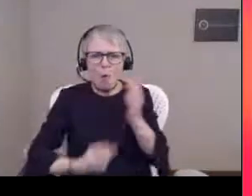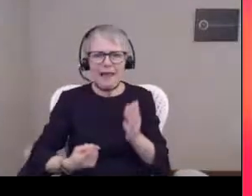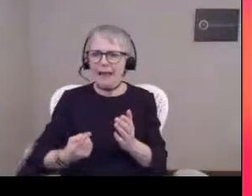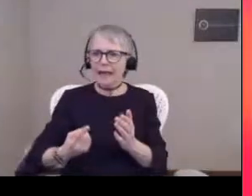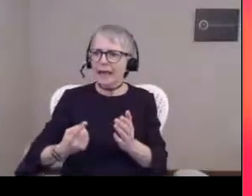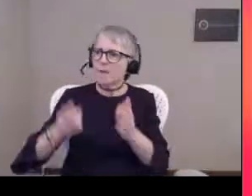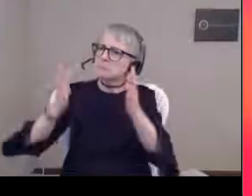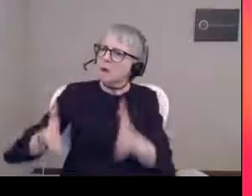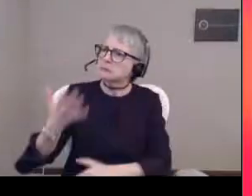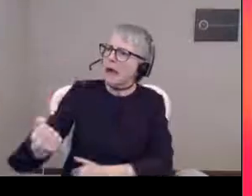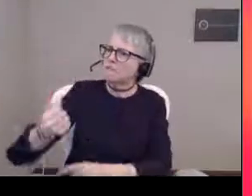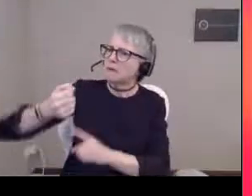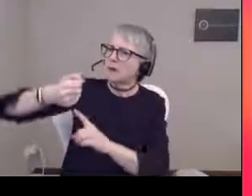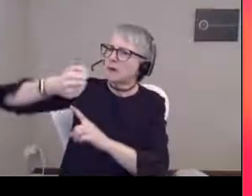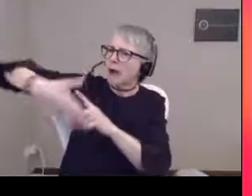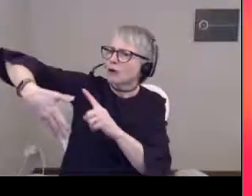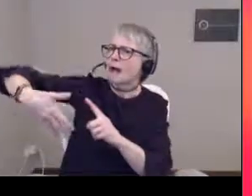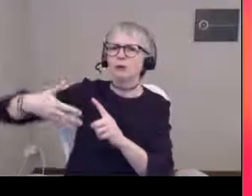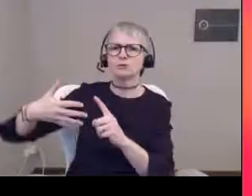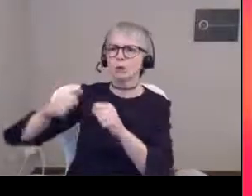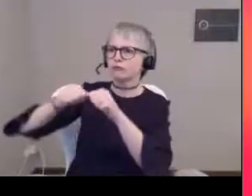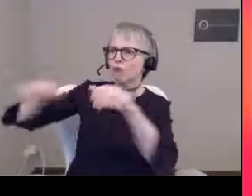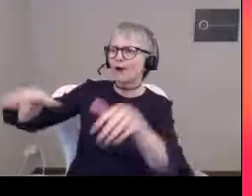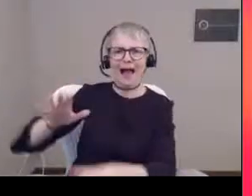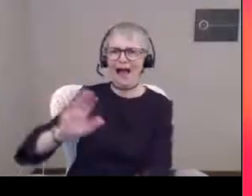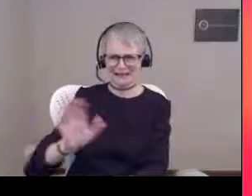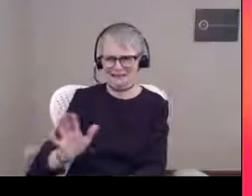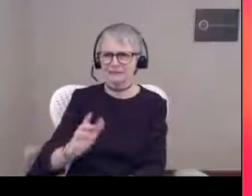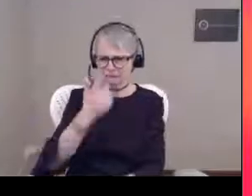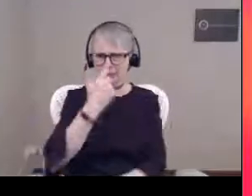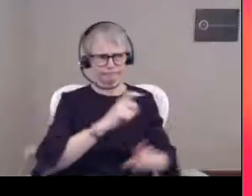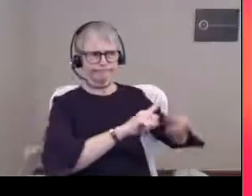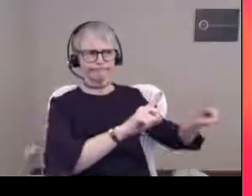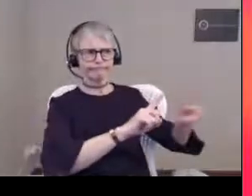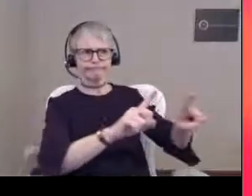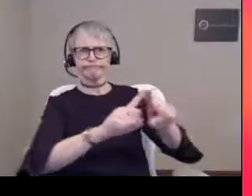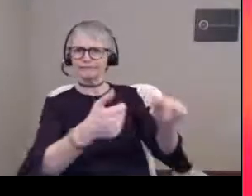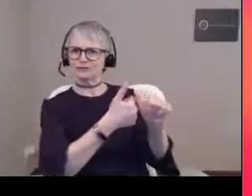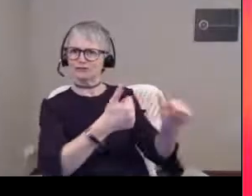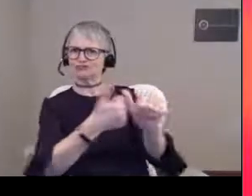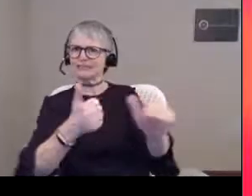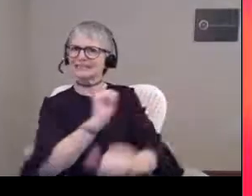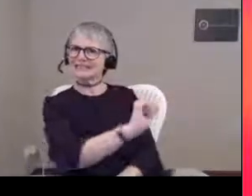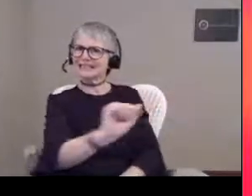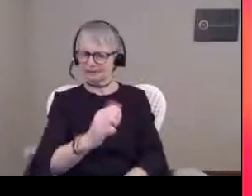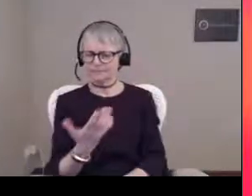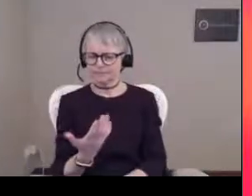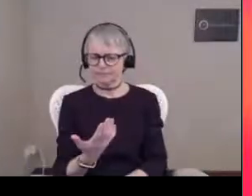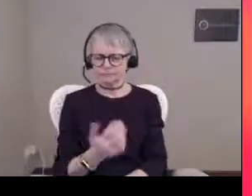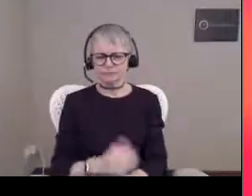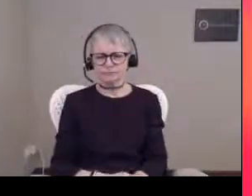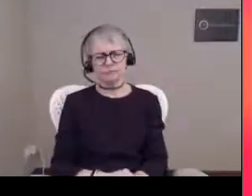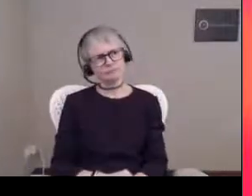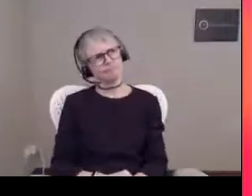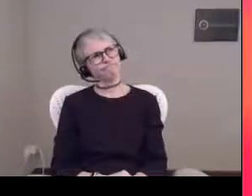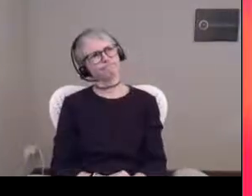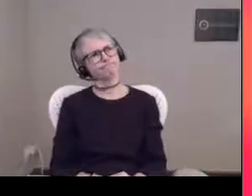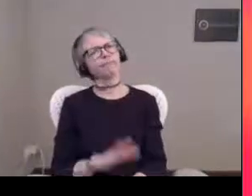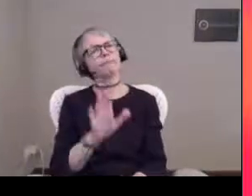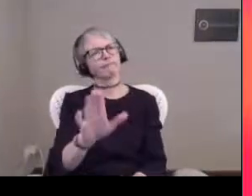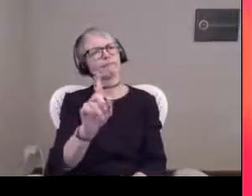background, but people from a range of different industries. I think the main thing you have to bring, if I talk about it from a